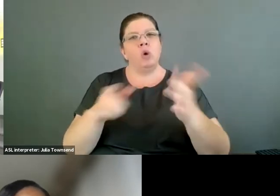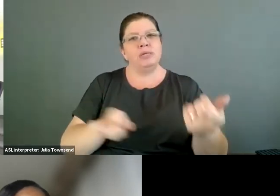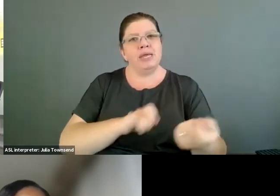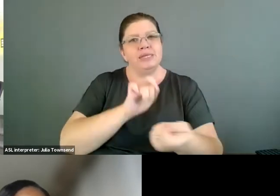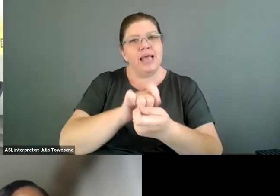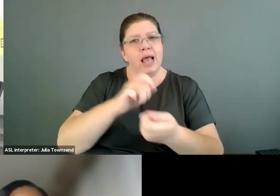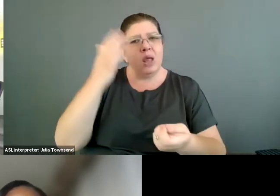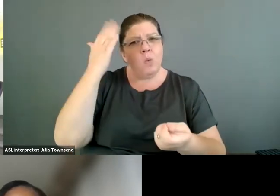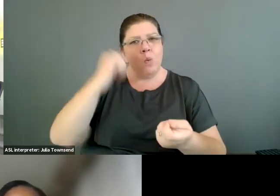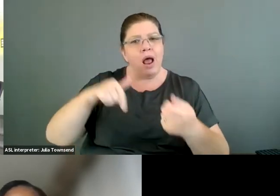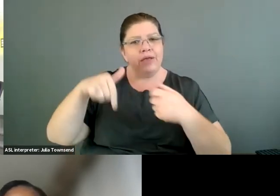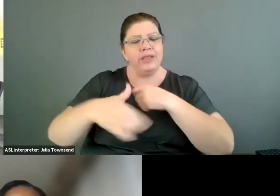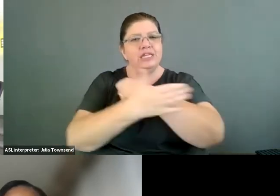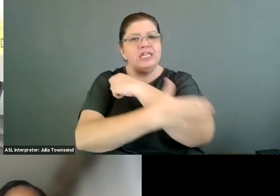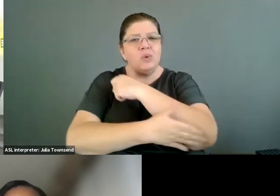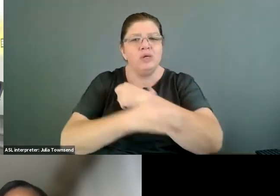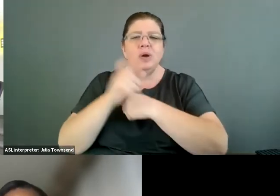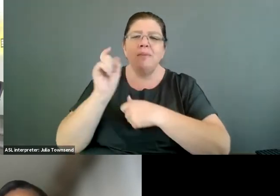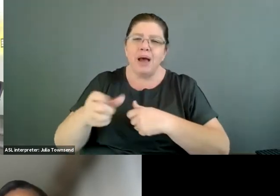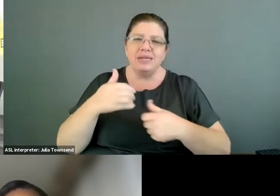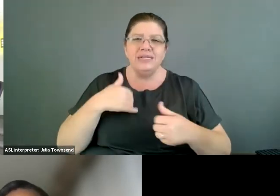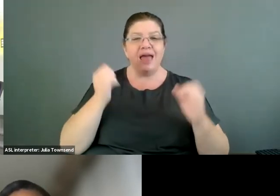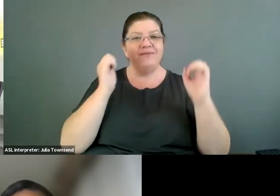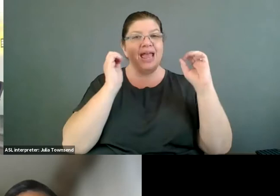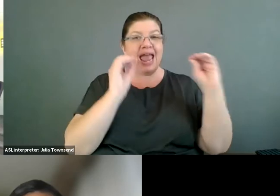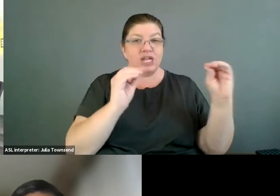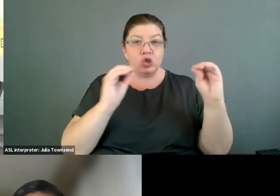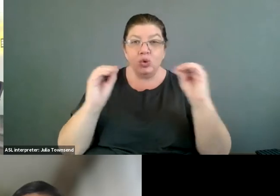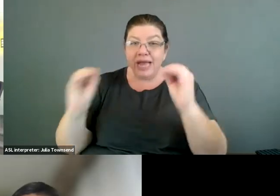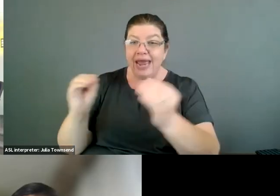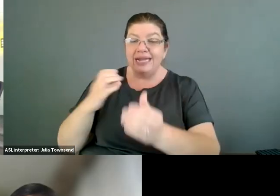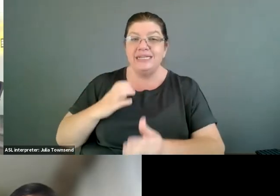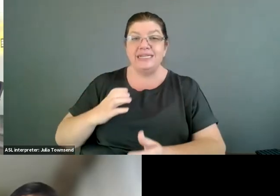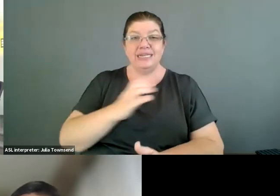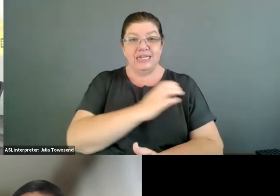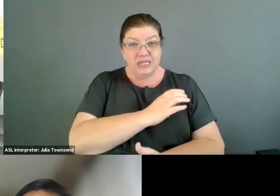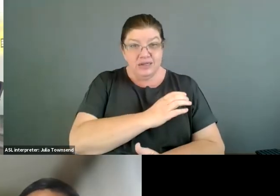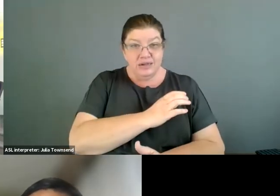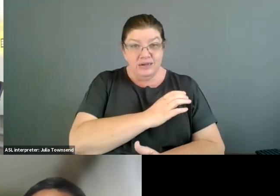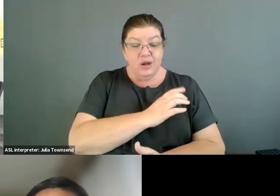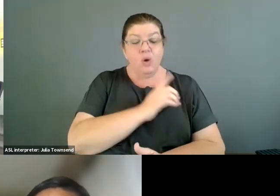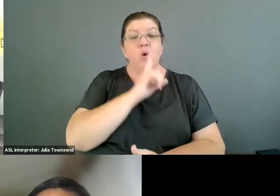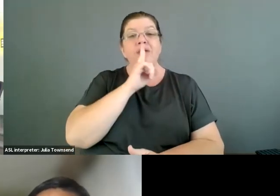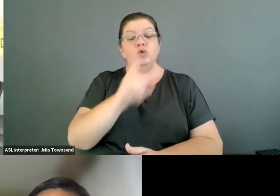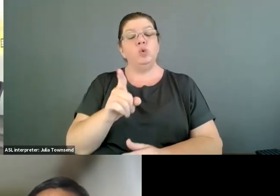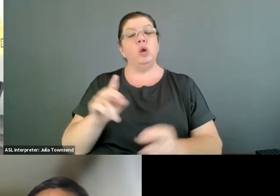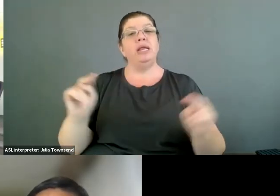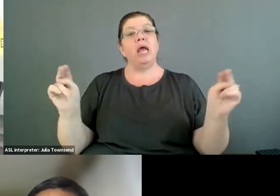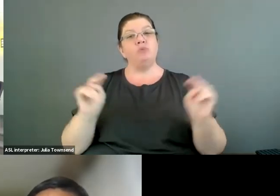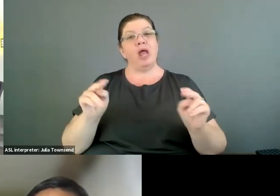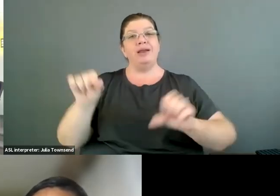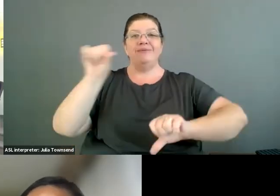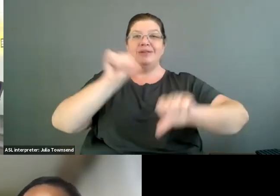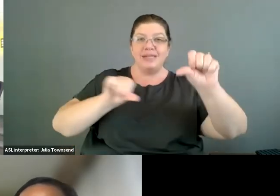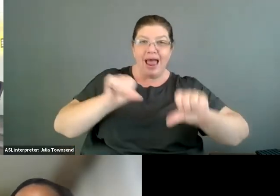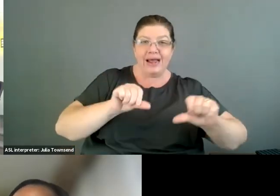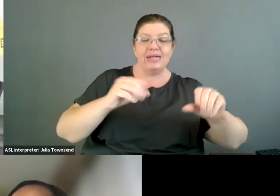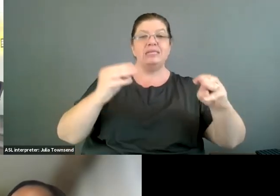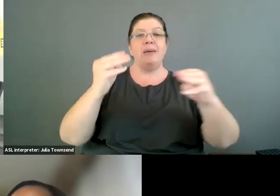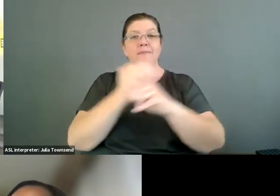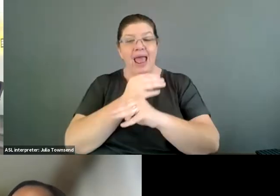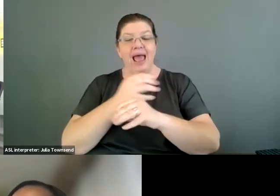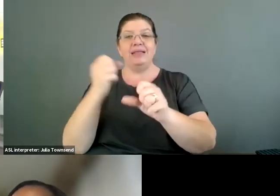why our country must have educated citizens who are taught truly objective science, math,